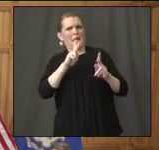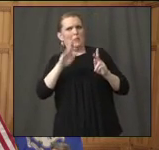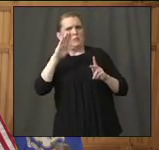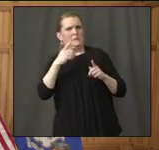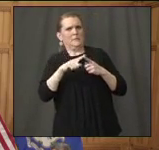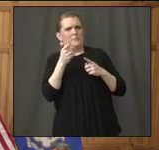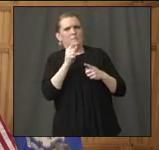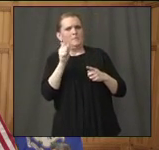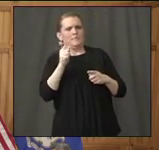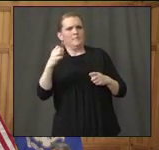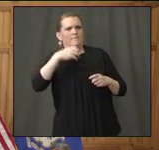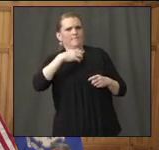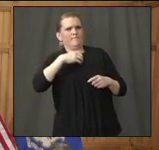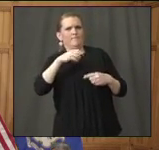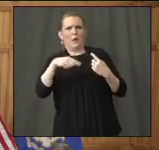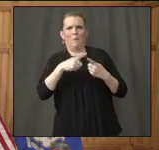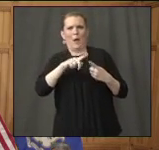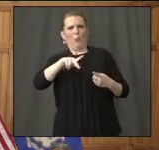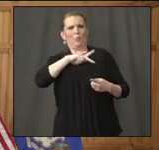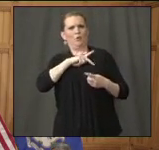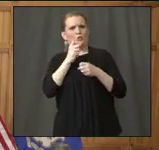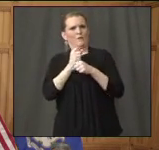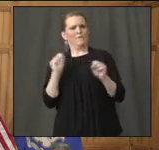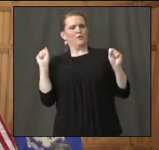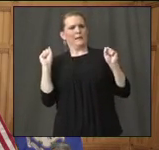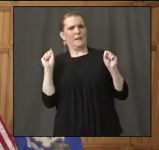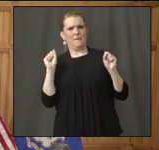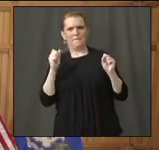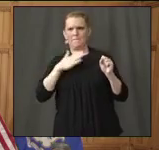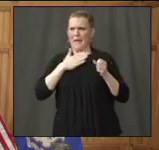are your concerns about entering into such an arrangement?